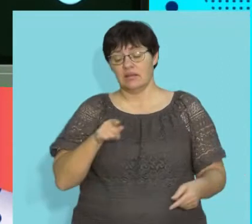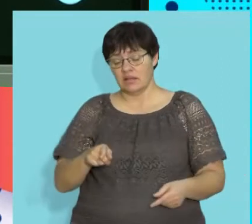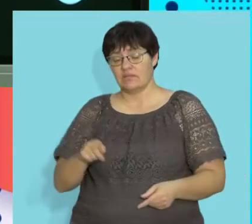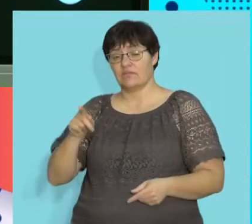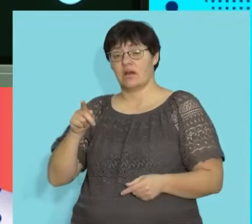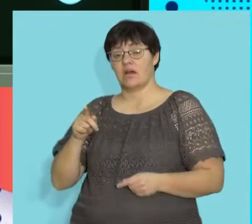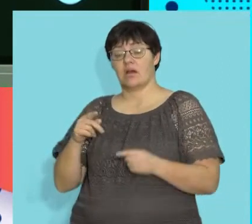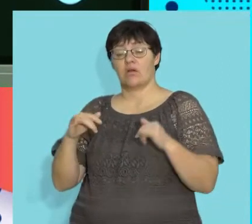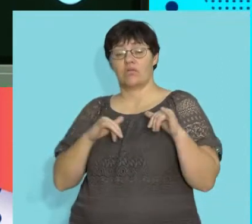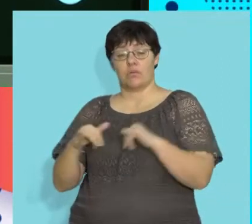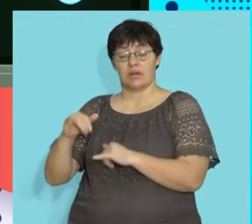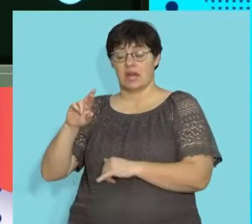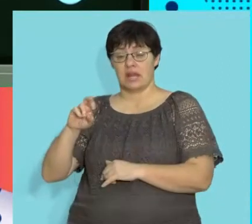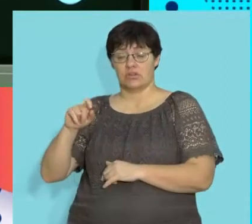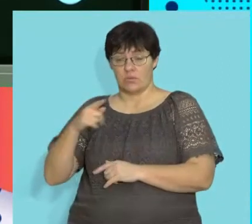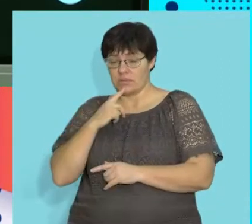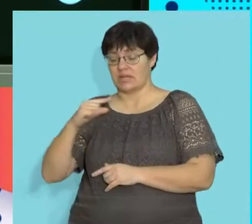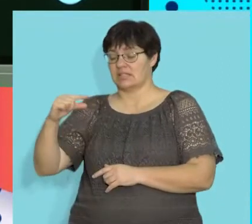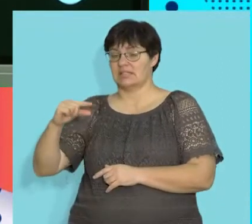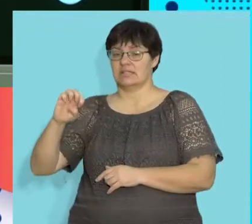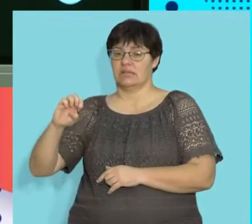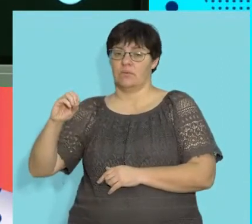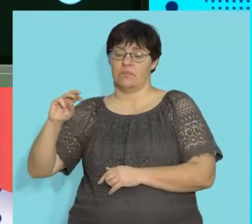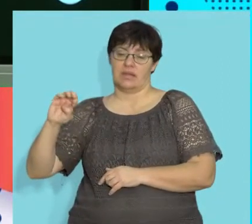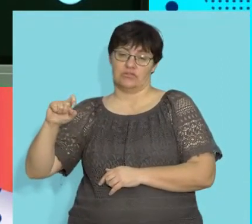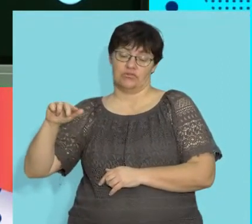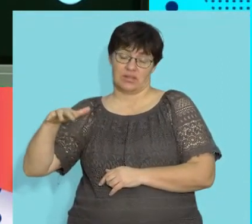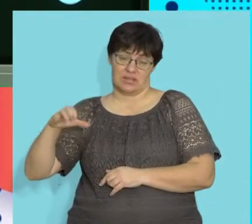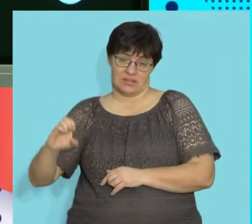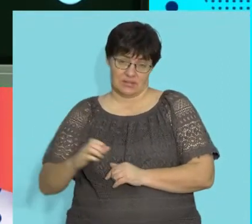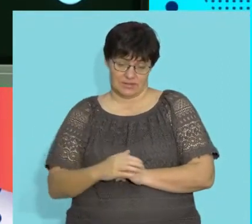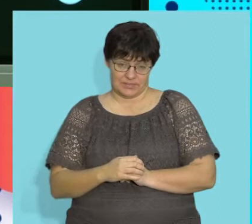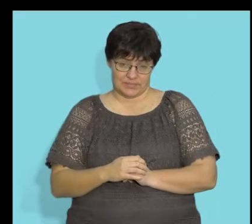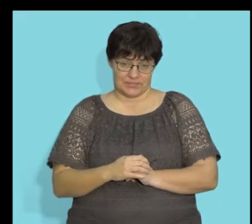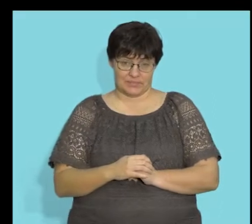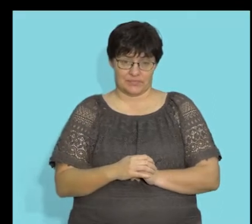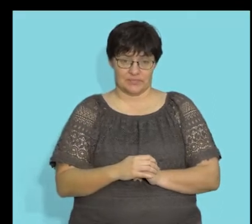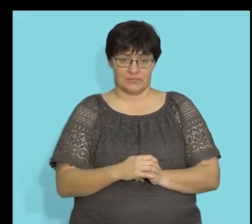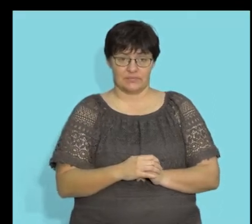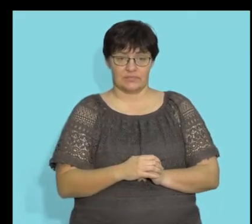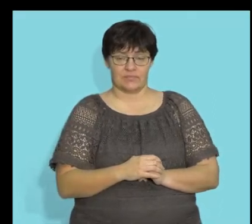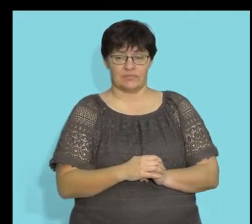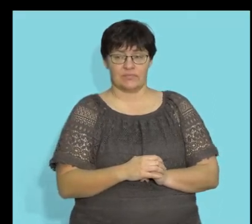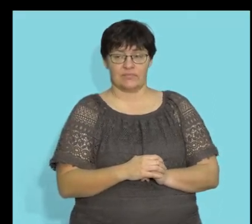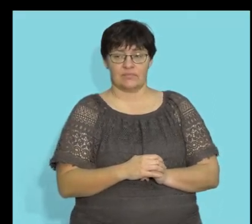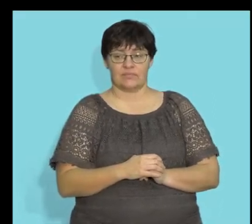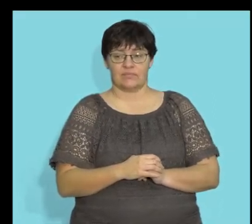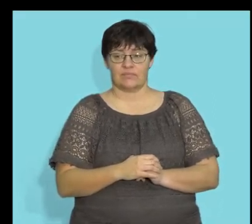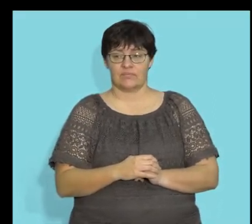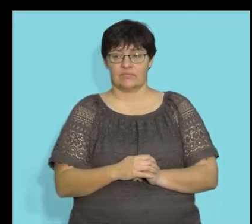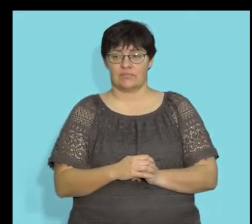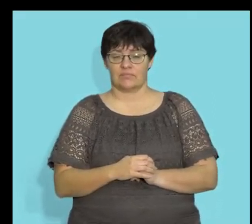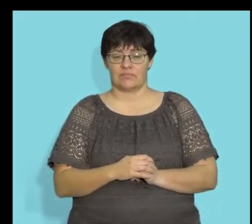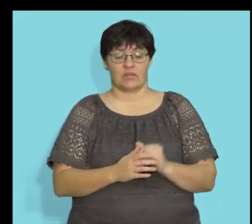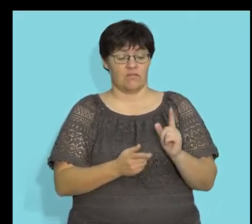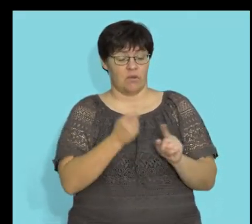ratio, I know it is a geometric series. Great, let's go back to the board. So, coming